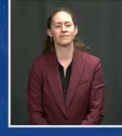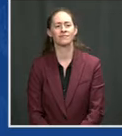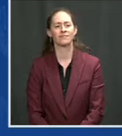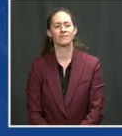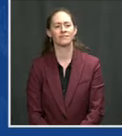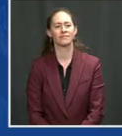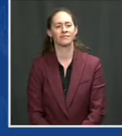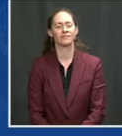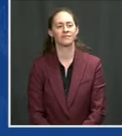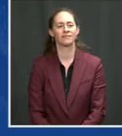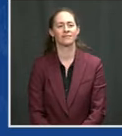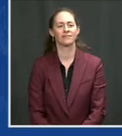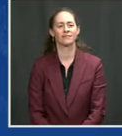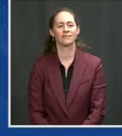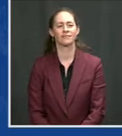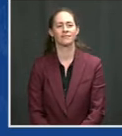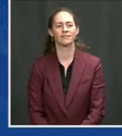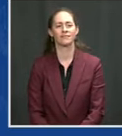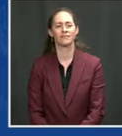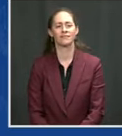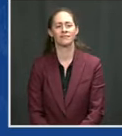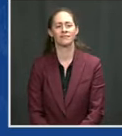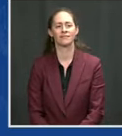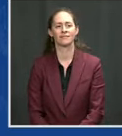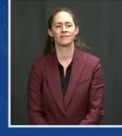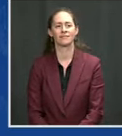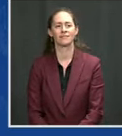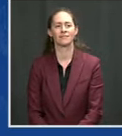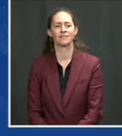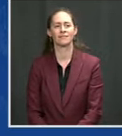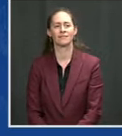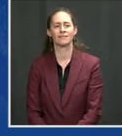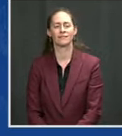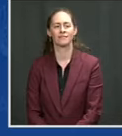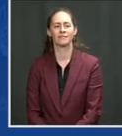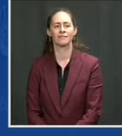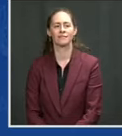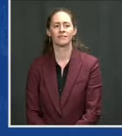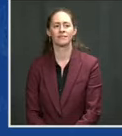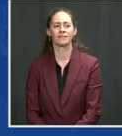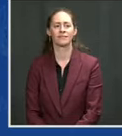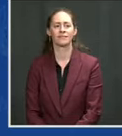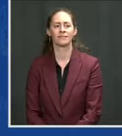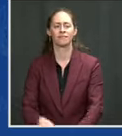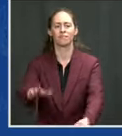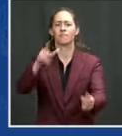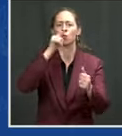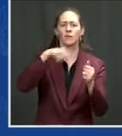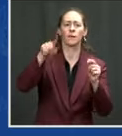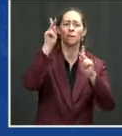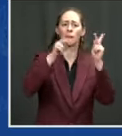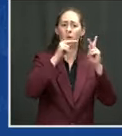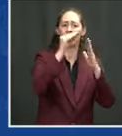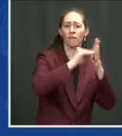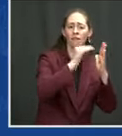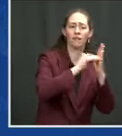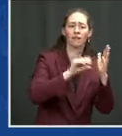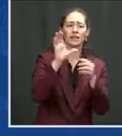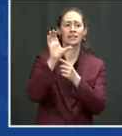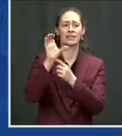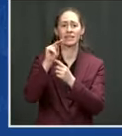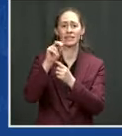successful are local trusted partners, as you've heard. And one of the great success stories is listening to those folks who know how to do it.